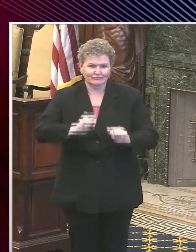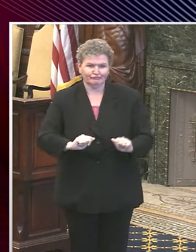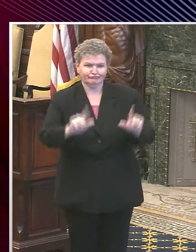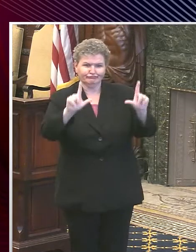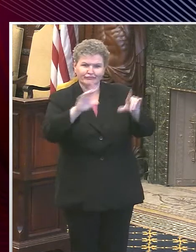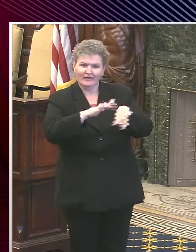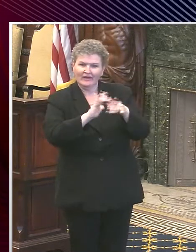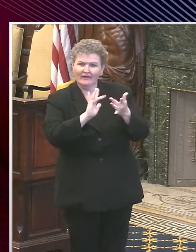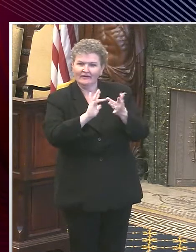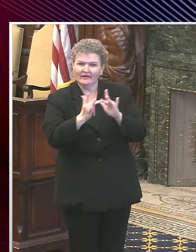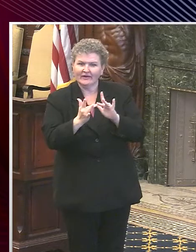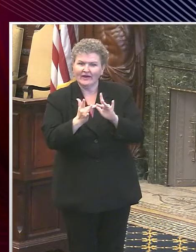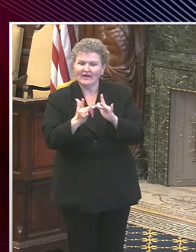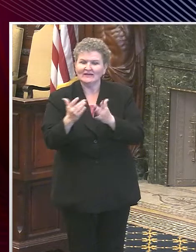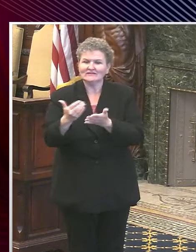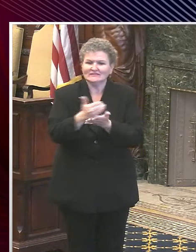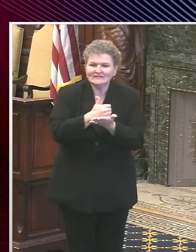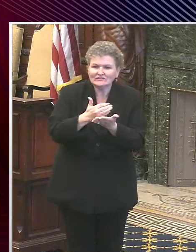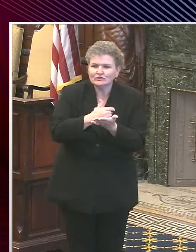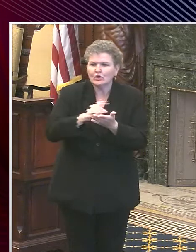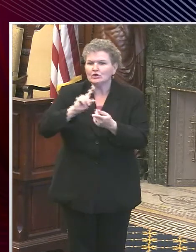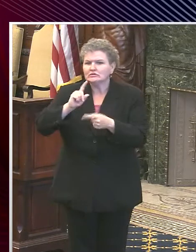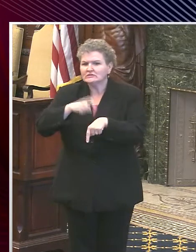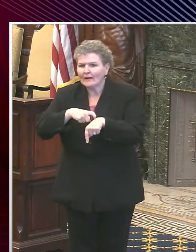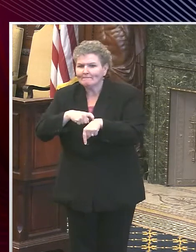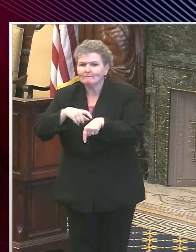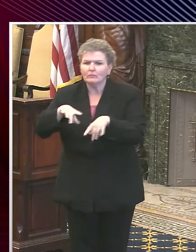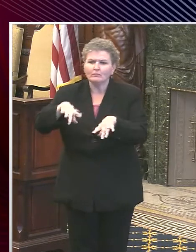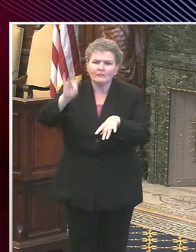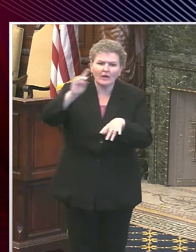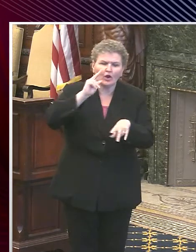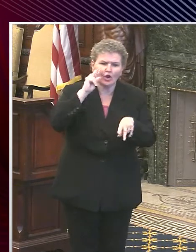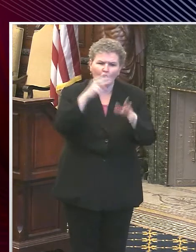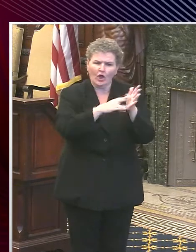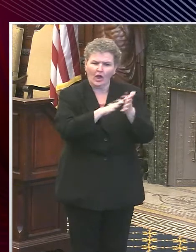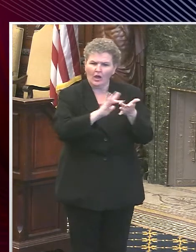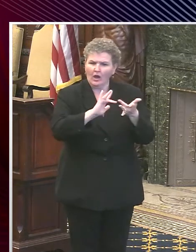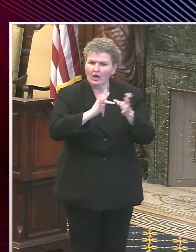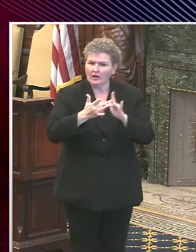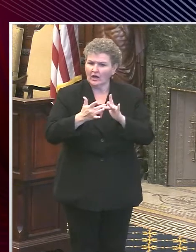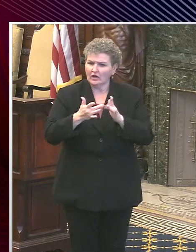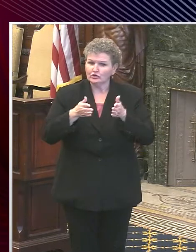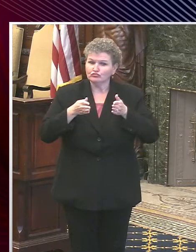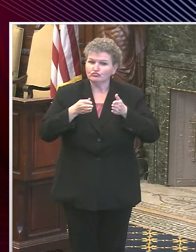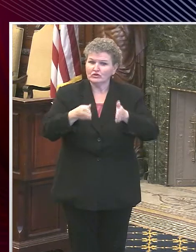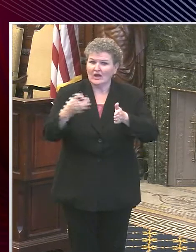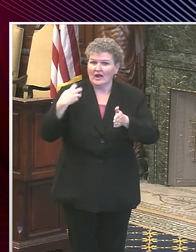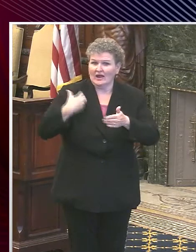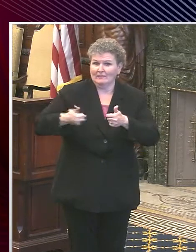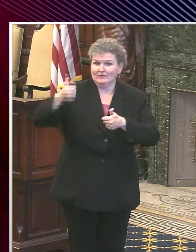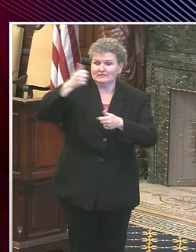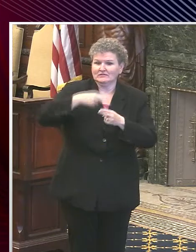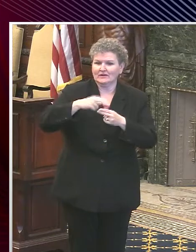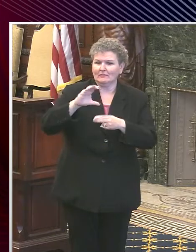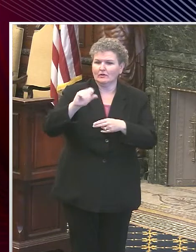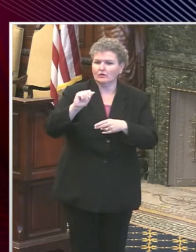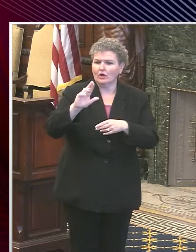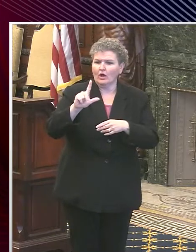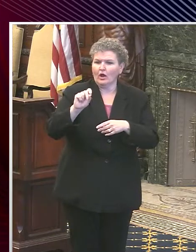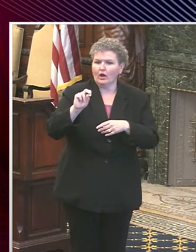online. And now I would like to turn this over to Carlton Williams, our Commissioner of our Streets Department, to share more about this new tool.